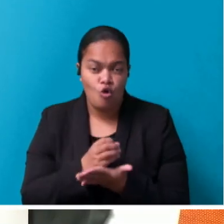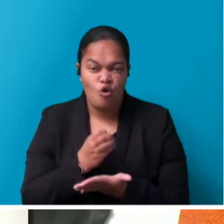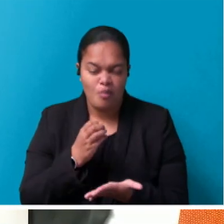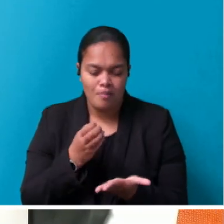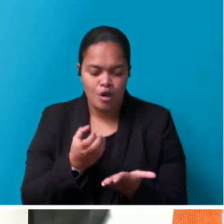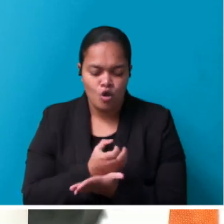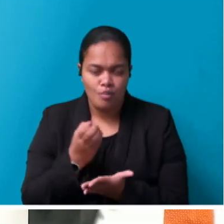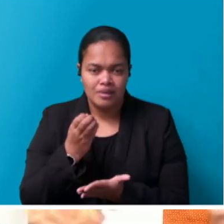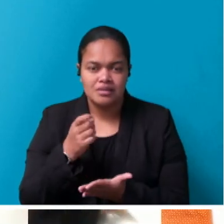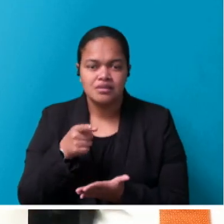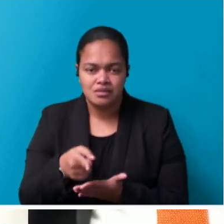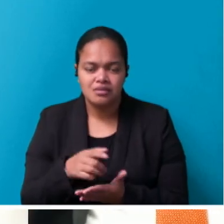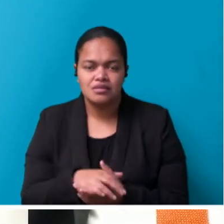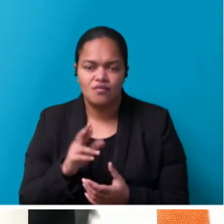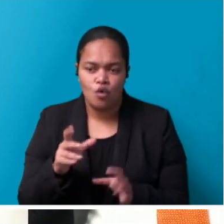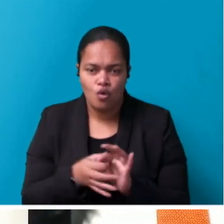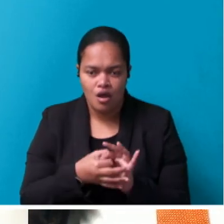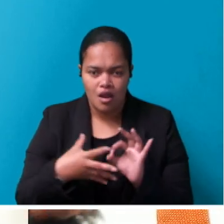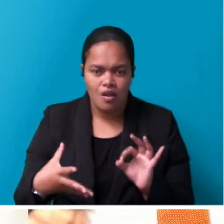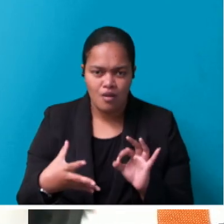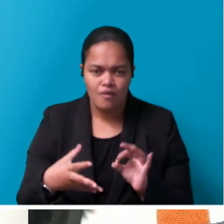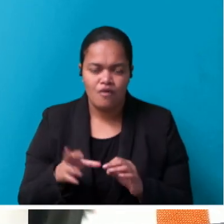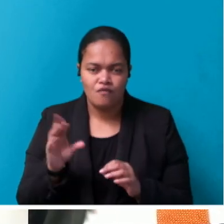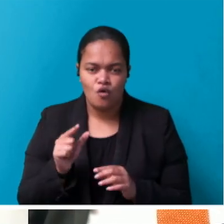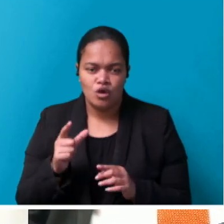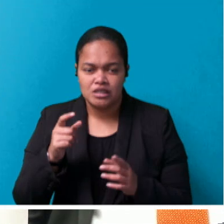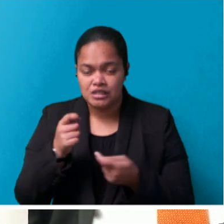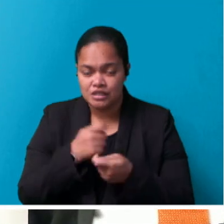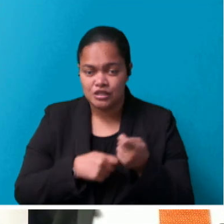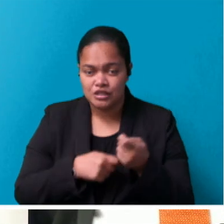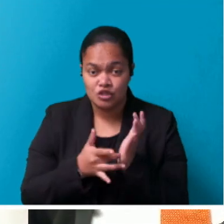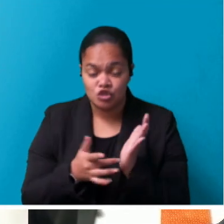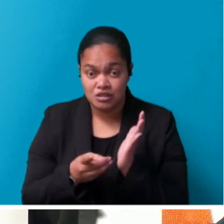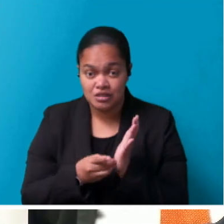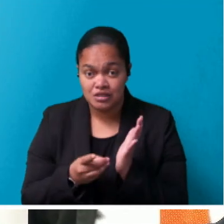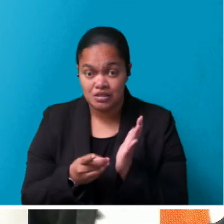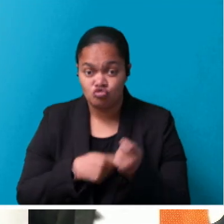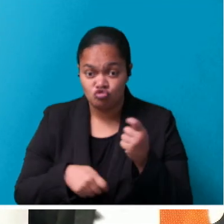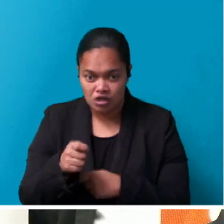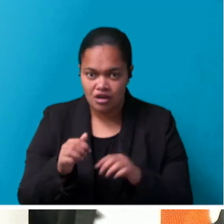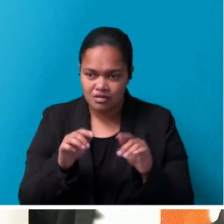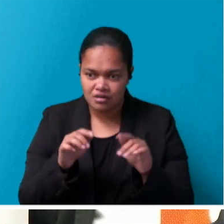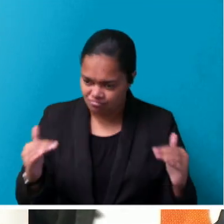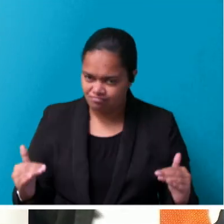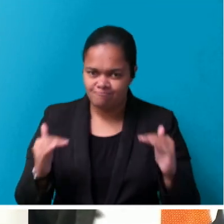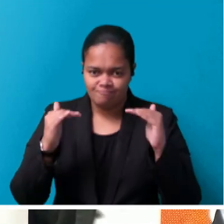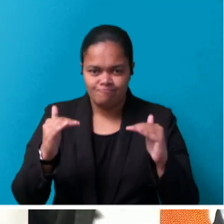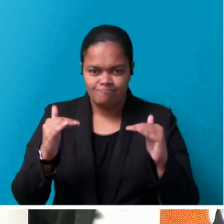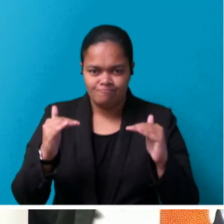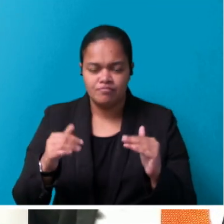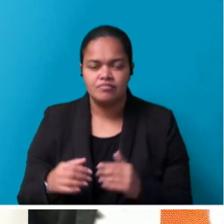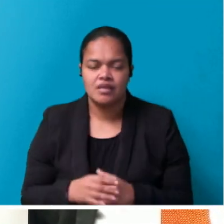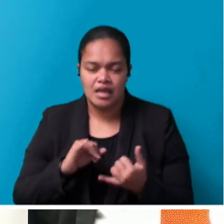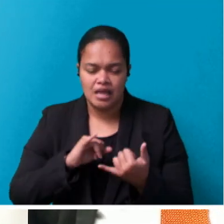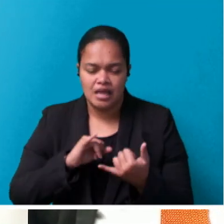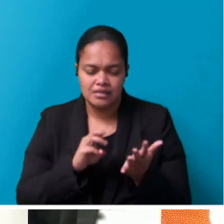roadmap for unlocking the potential of digital trade. In parallel, we are also developing an MSME strategy, which